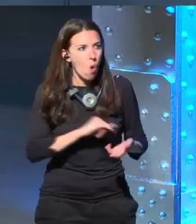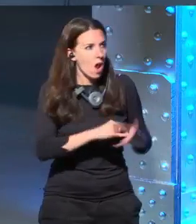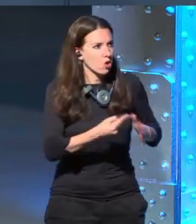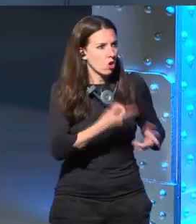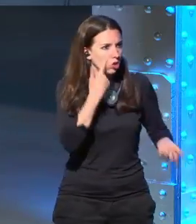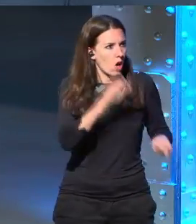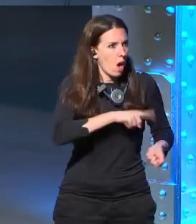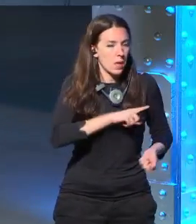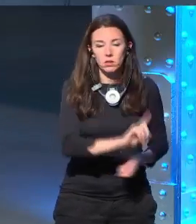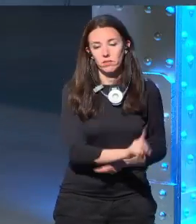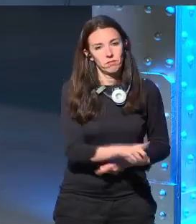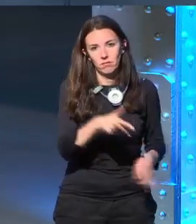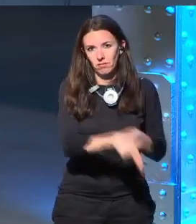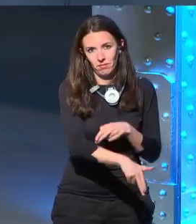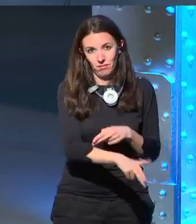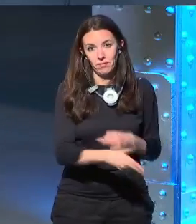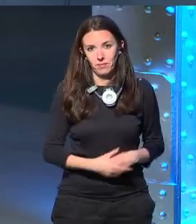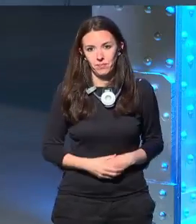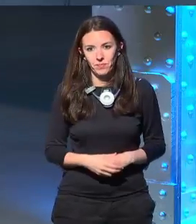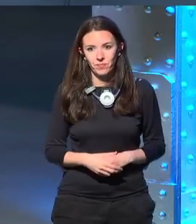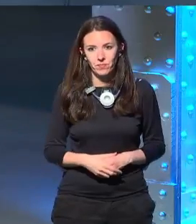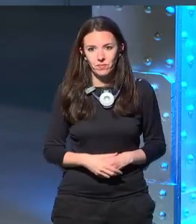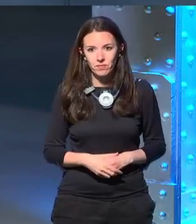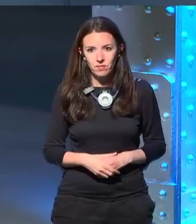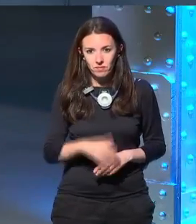gracias. Última pregunta.